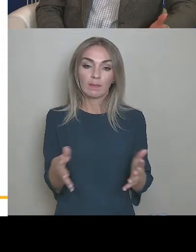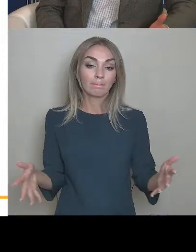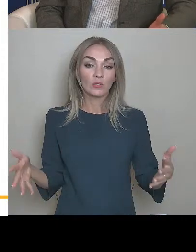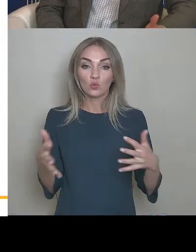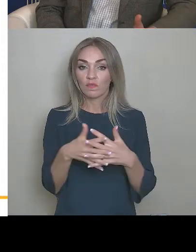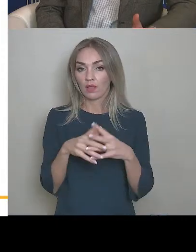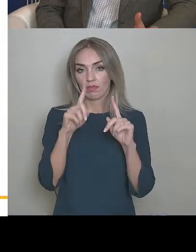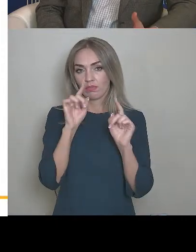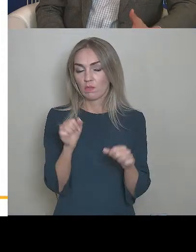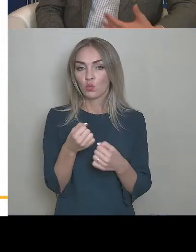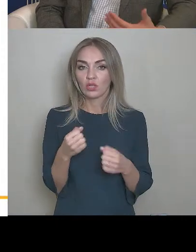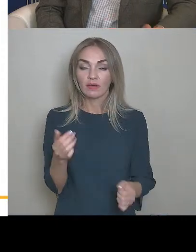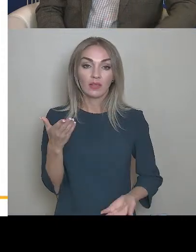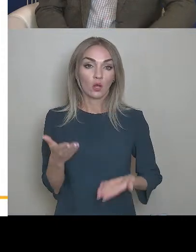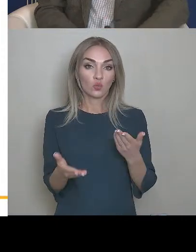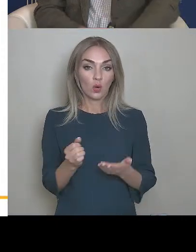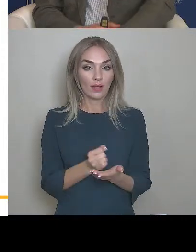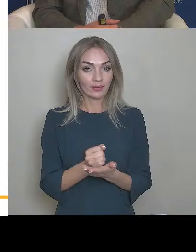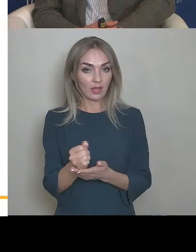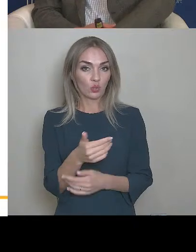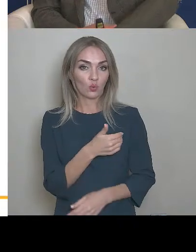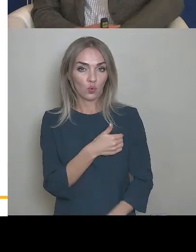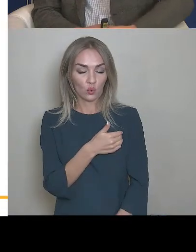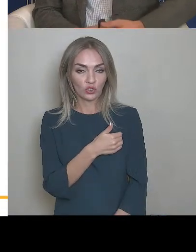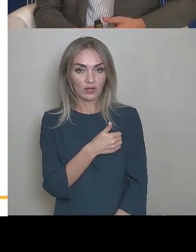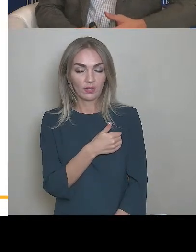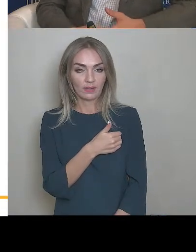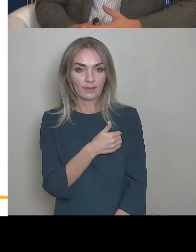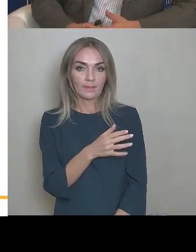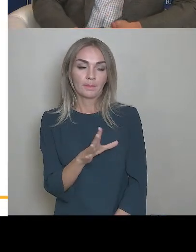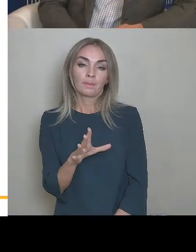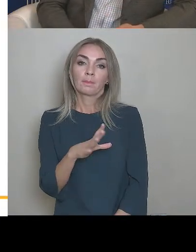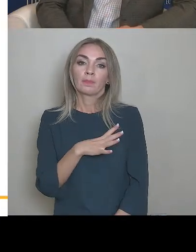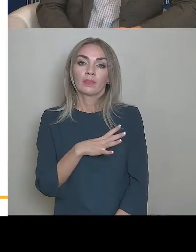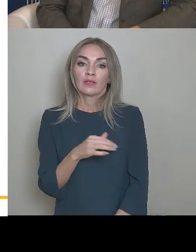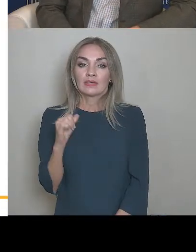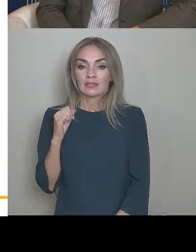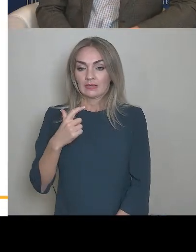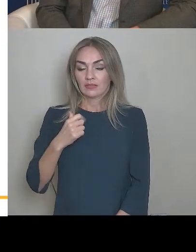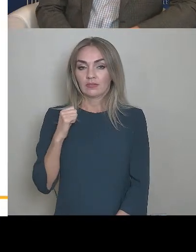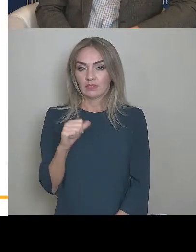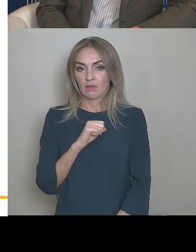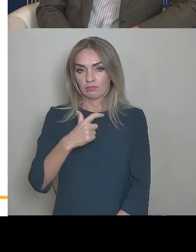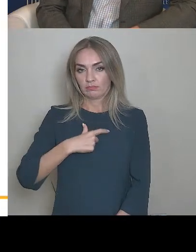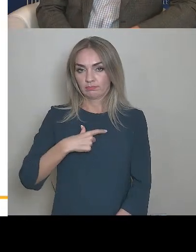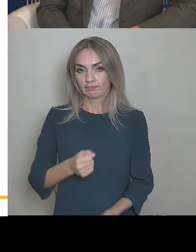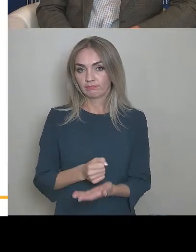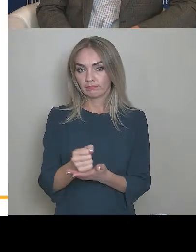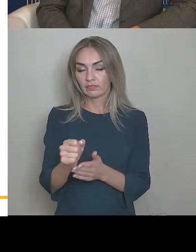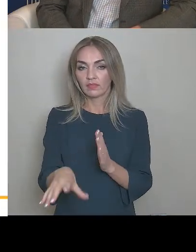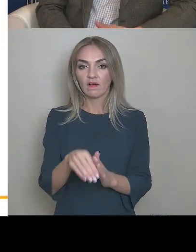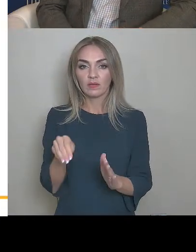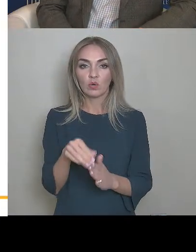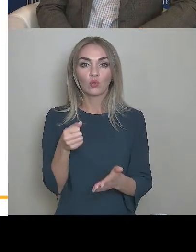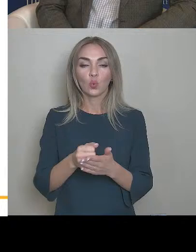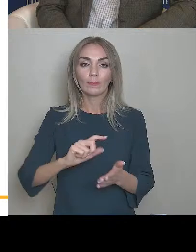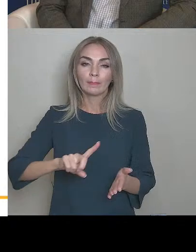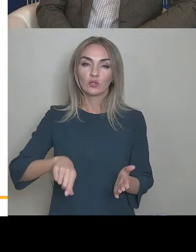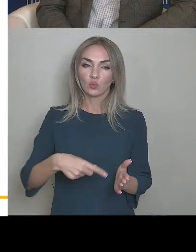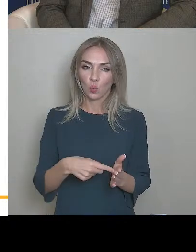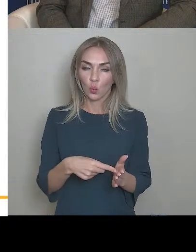of nomination is impossible. If the candidate wants to run as a self-nominee